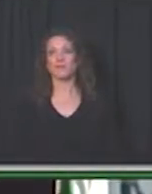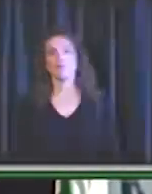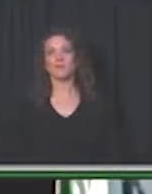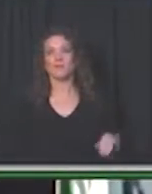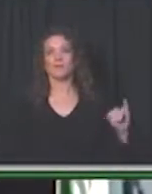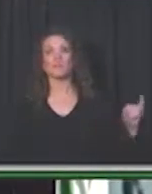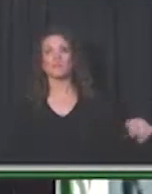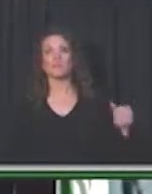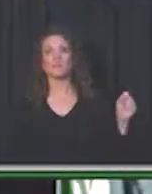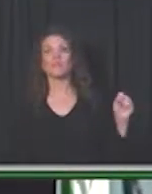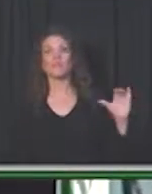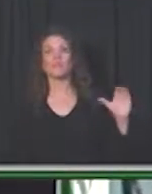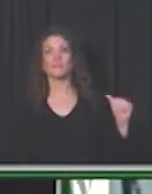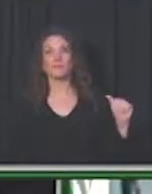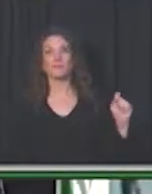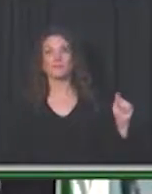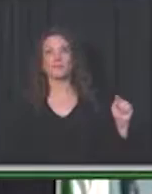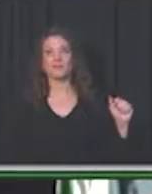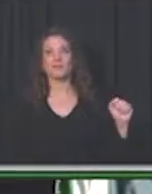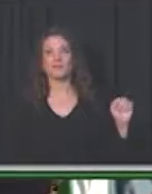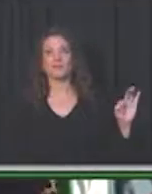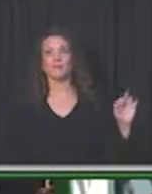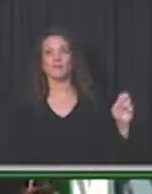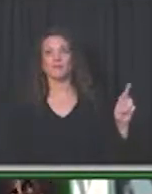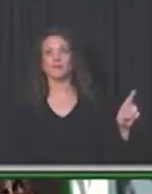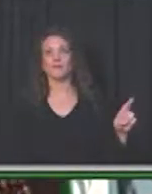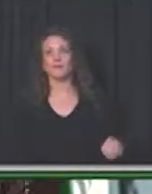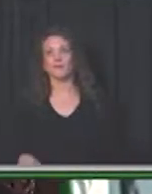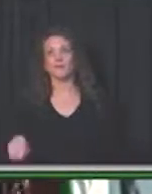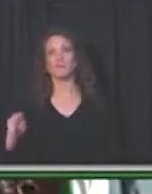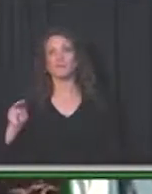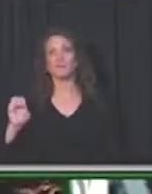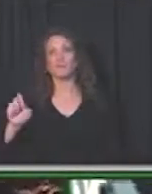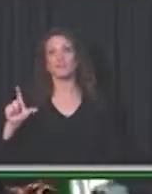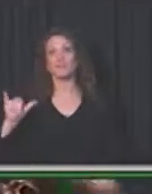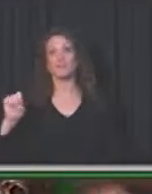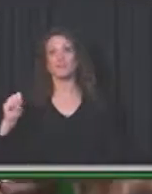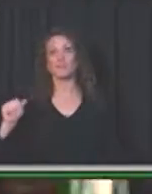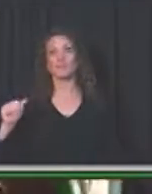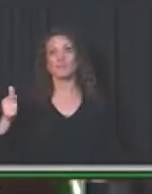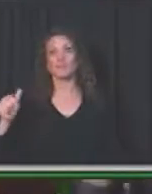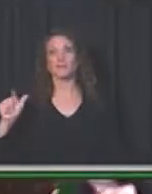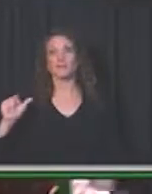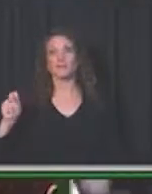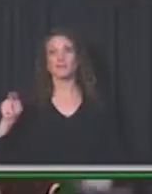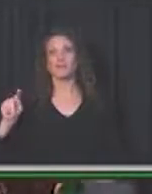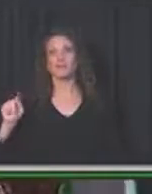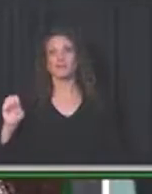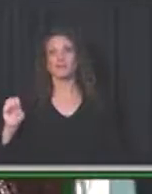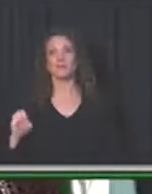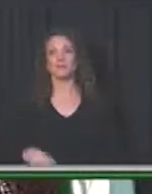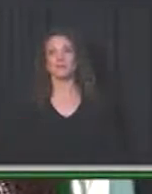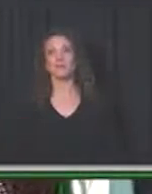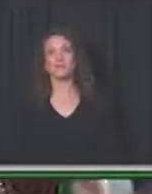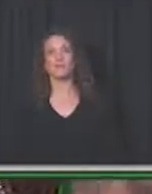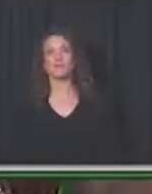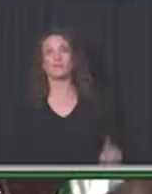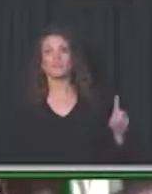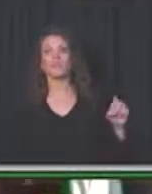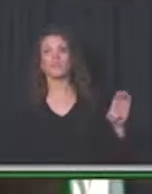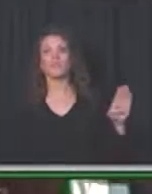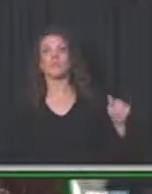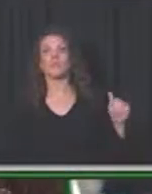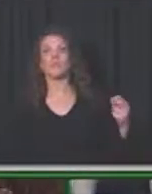Jessica Stoffer. Melissa Galante. Deborah